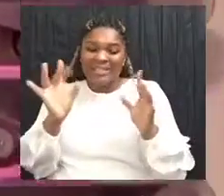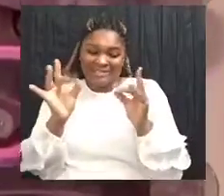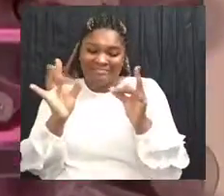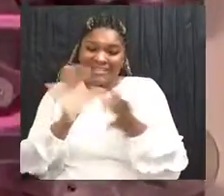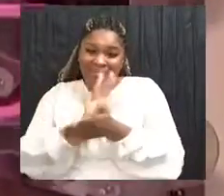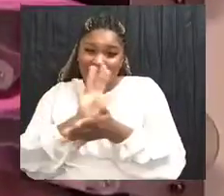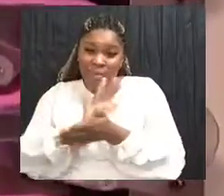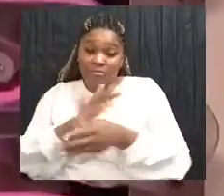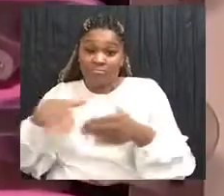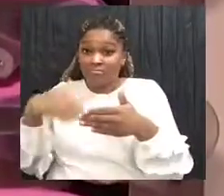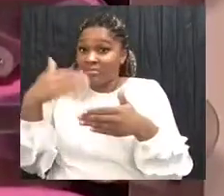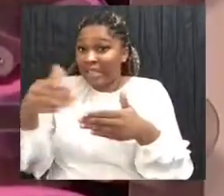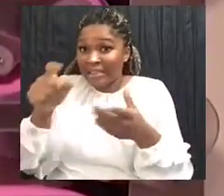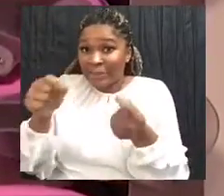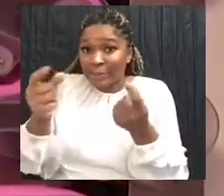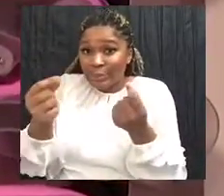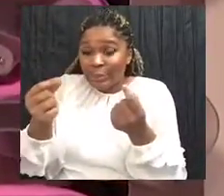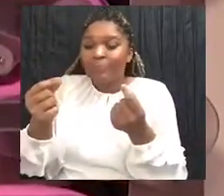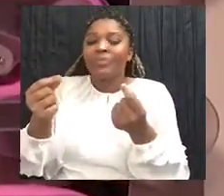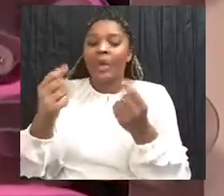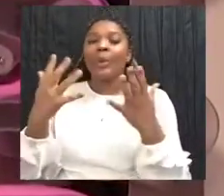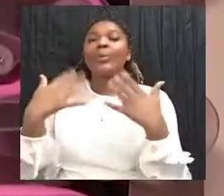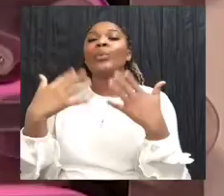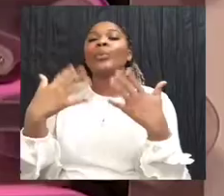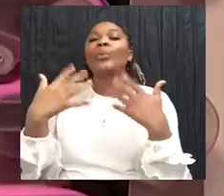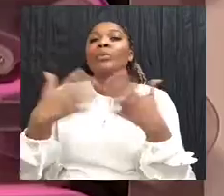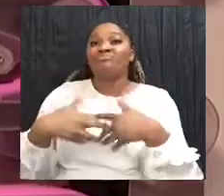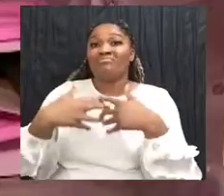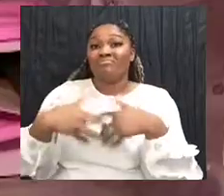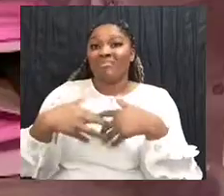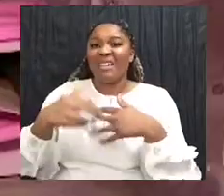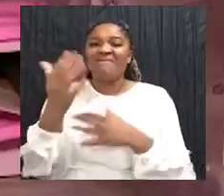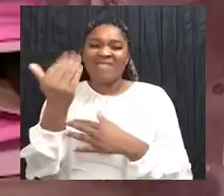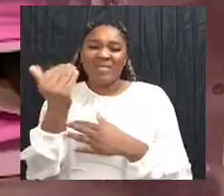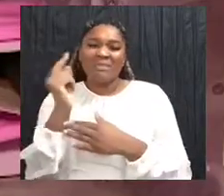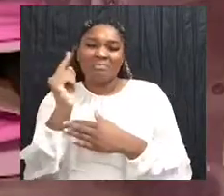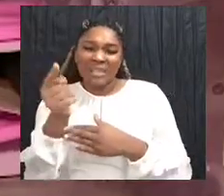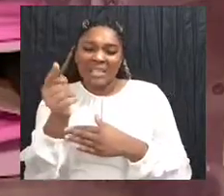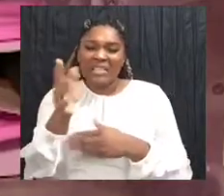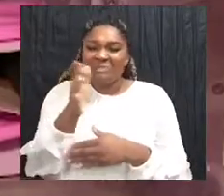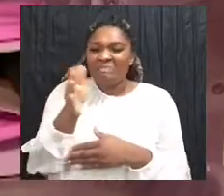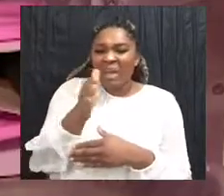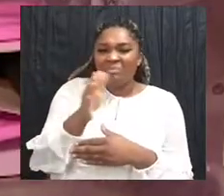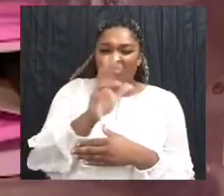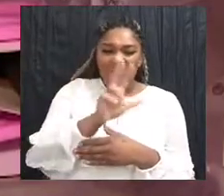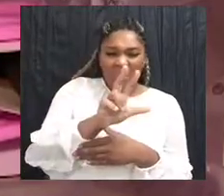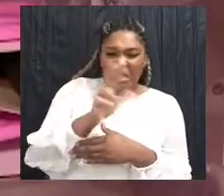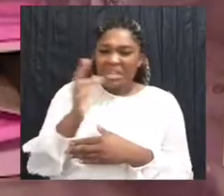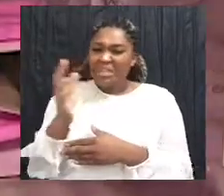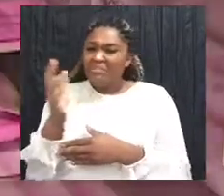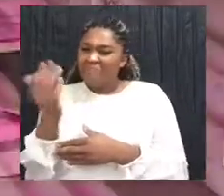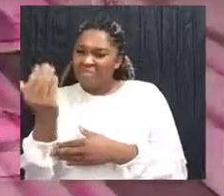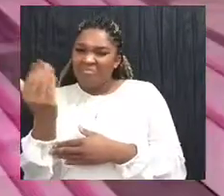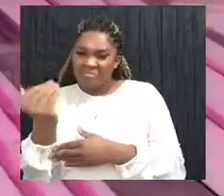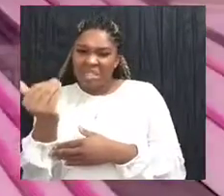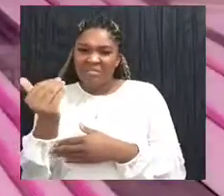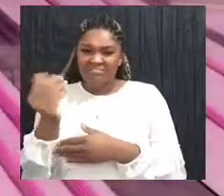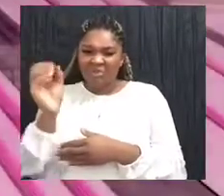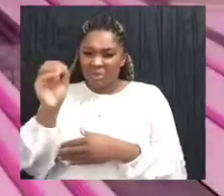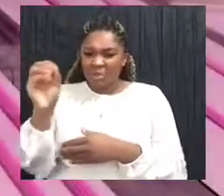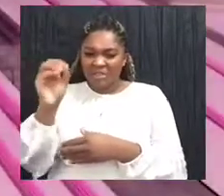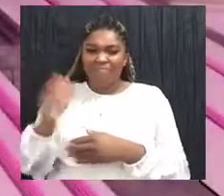cooling chamber. The gum goes in for 15 minutes at between 3 to 7 degrees Celsius.